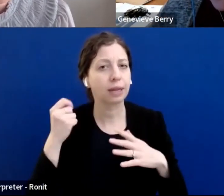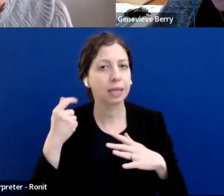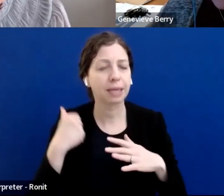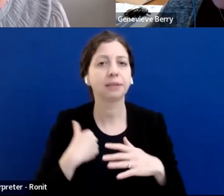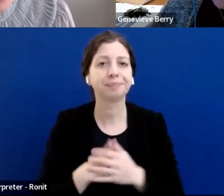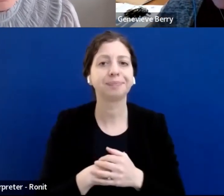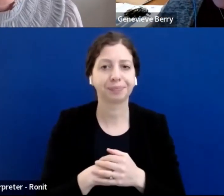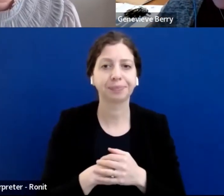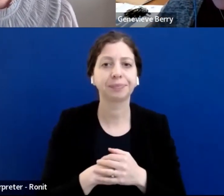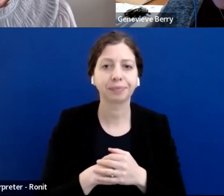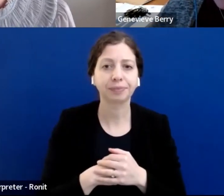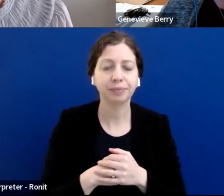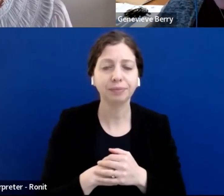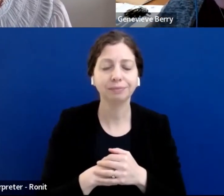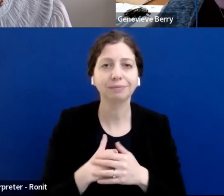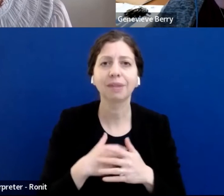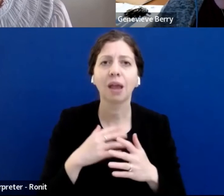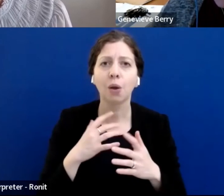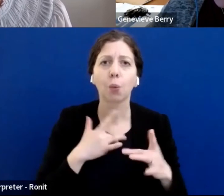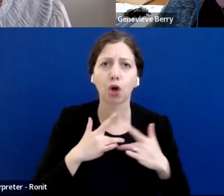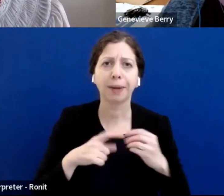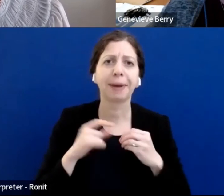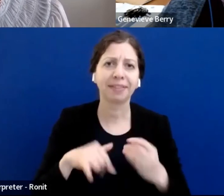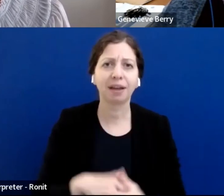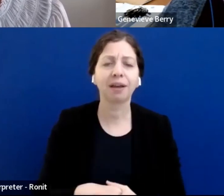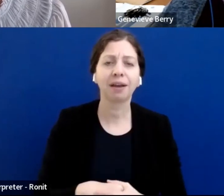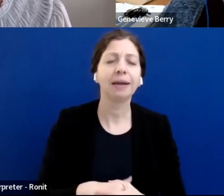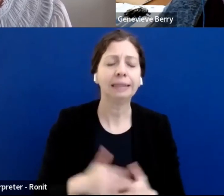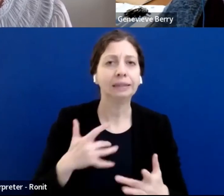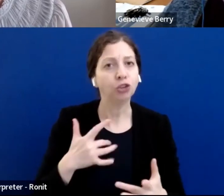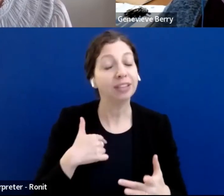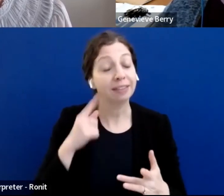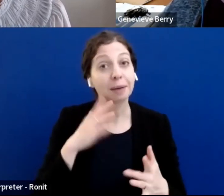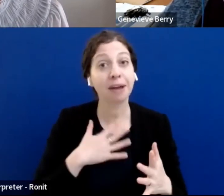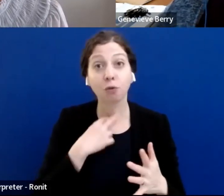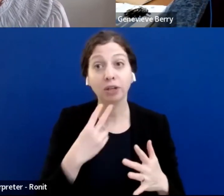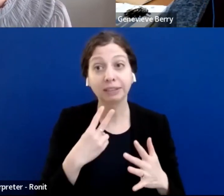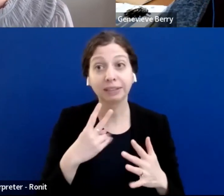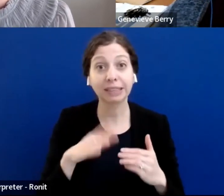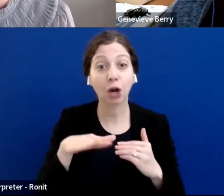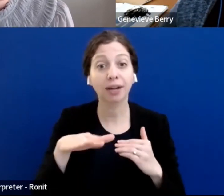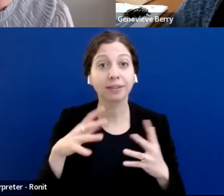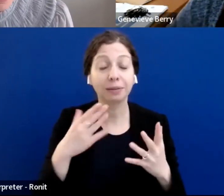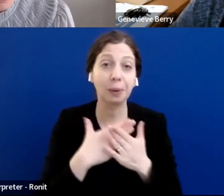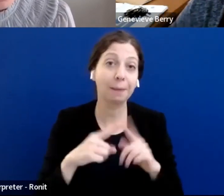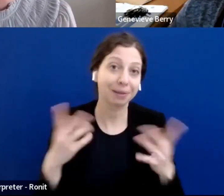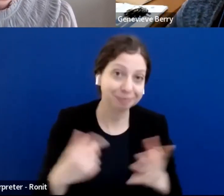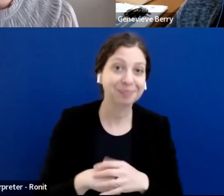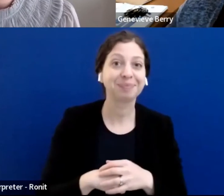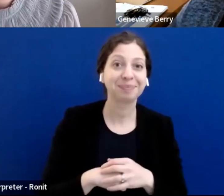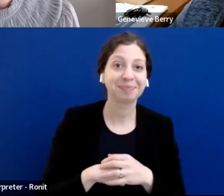forward. Sure. I worry about that. Usually I think my voice carries pretty well, but sometimes not. Okay.